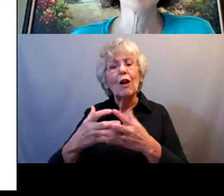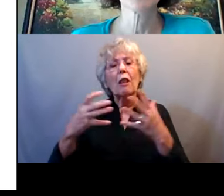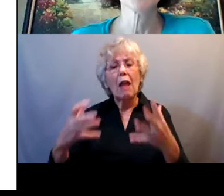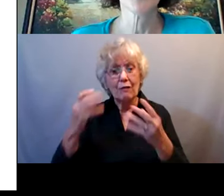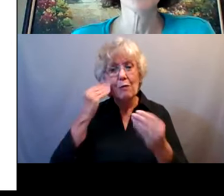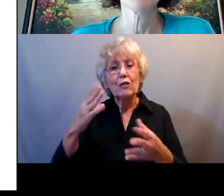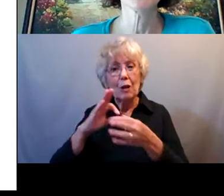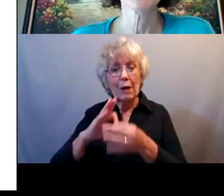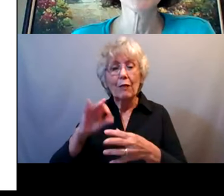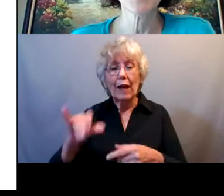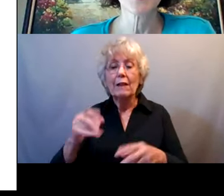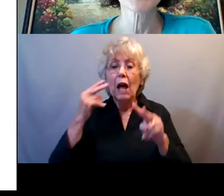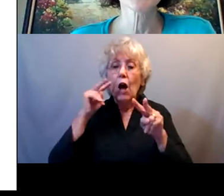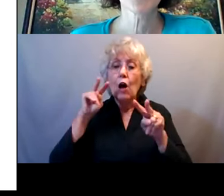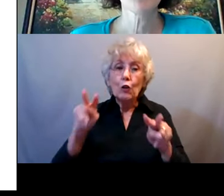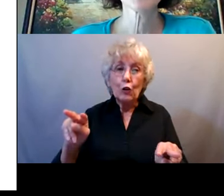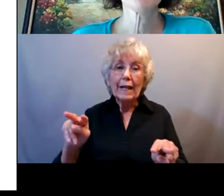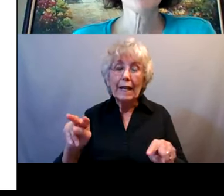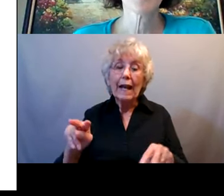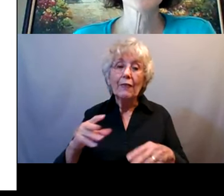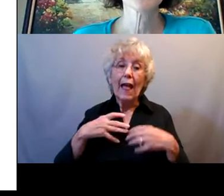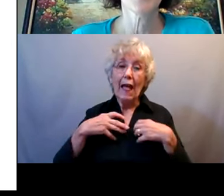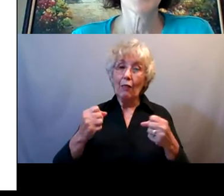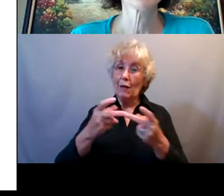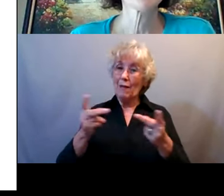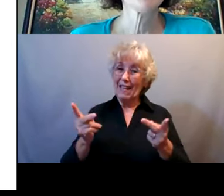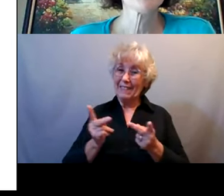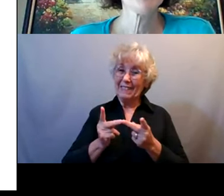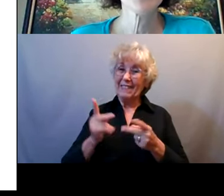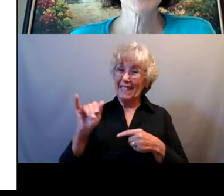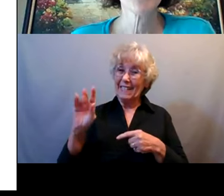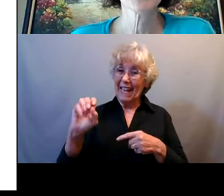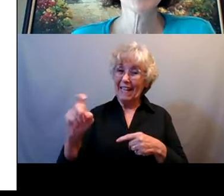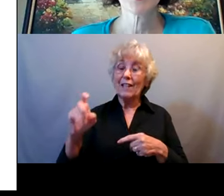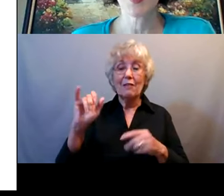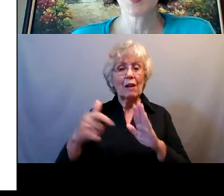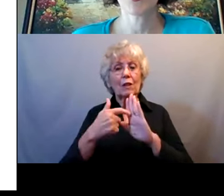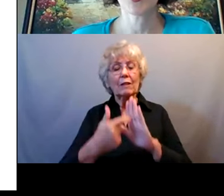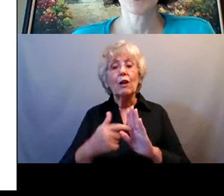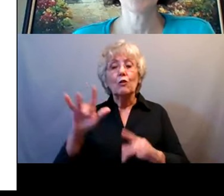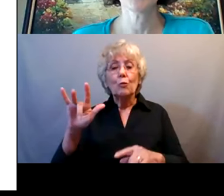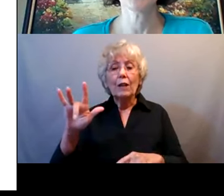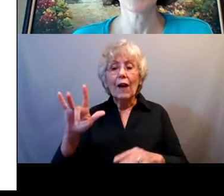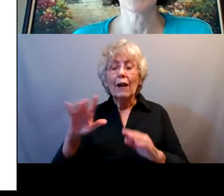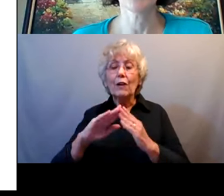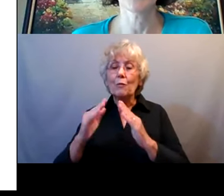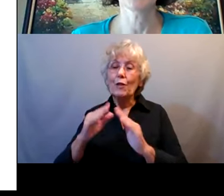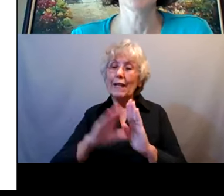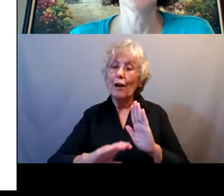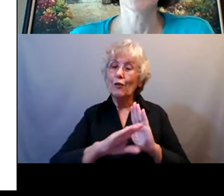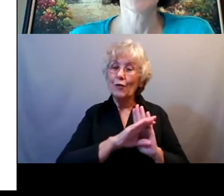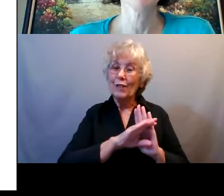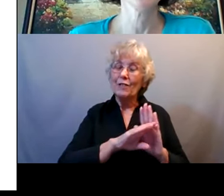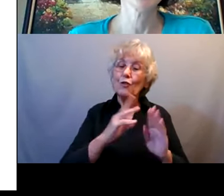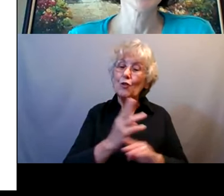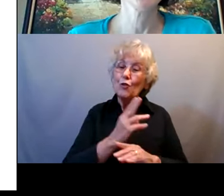is looking at the Healthy Places Index, which reflects 25 community characteristics using data related to